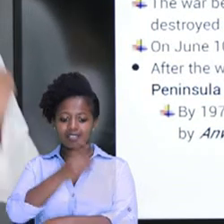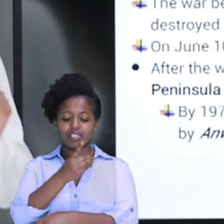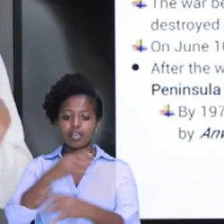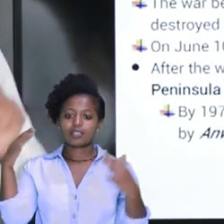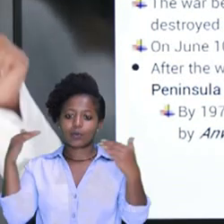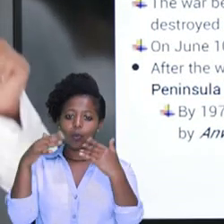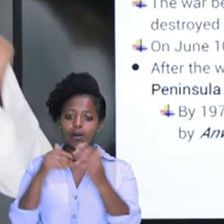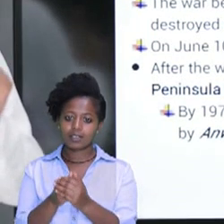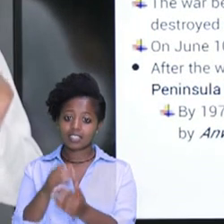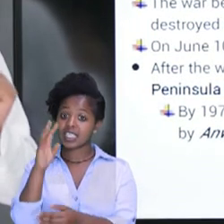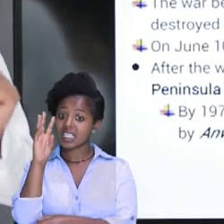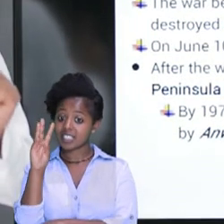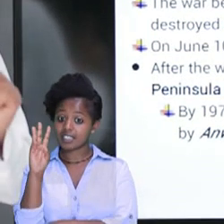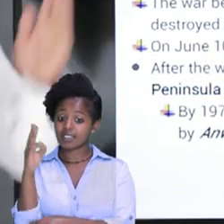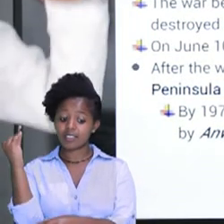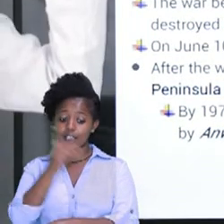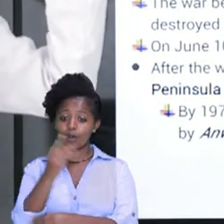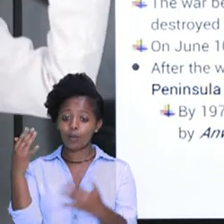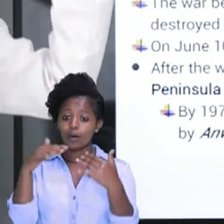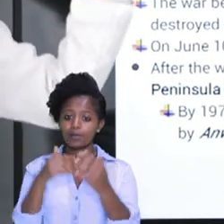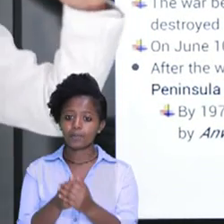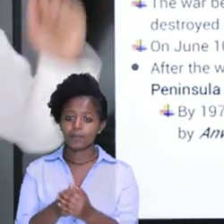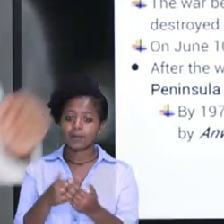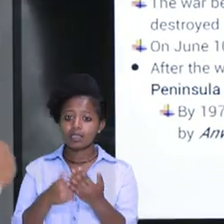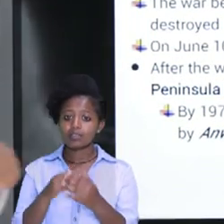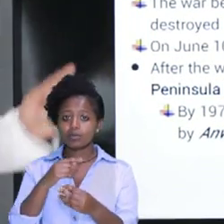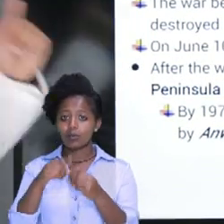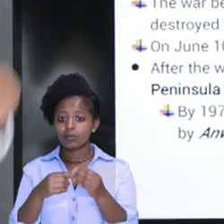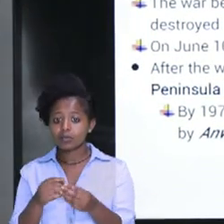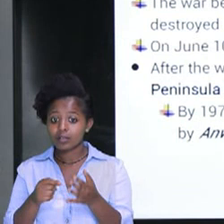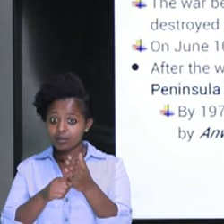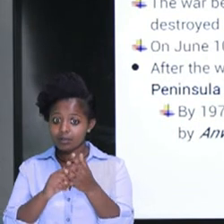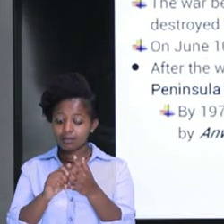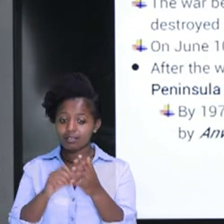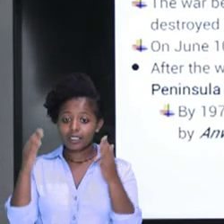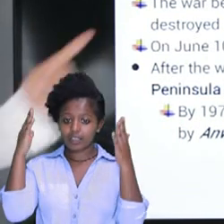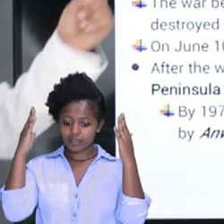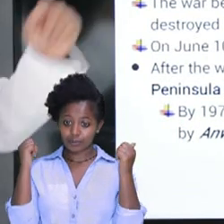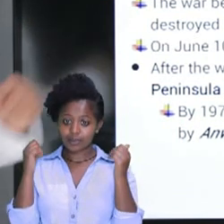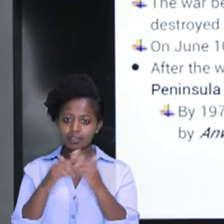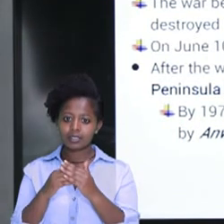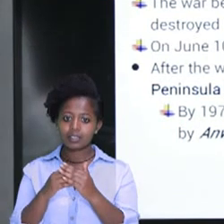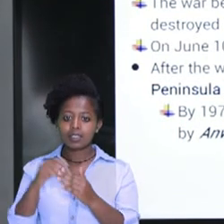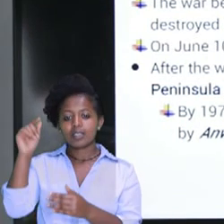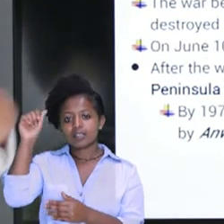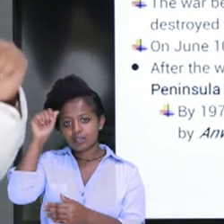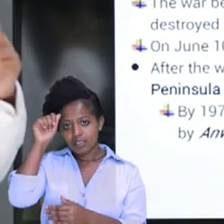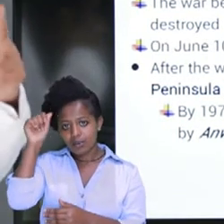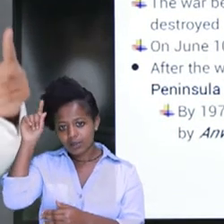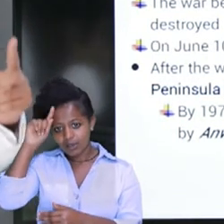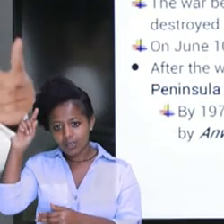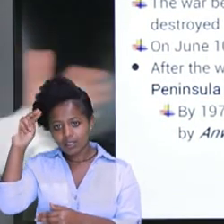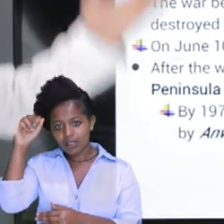The Six-Day War. It was started by Egypt, Gamal Abdel Nasser